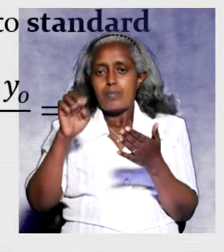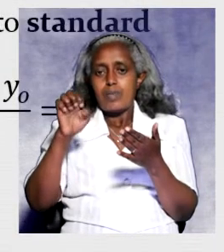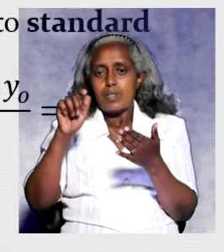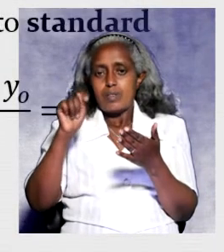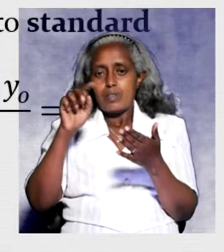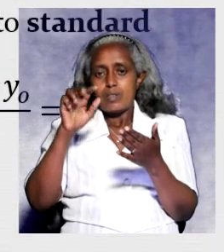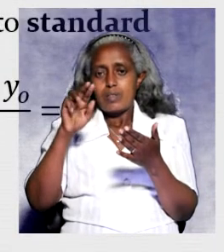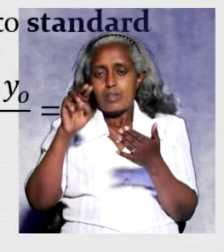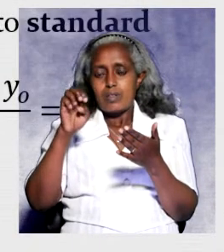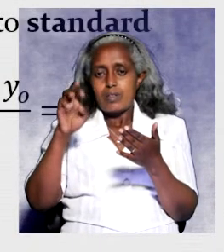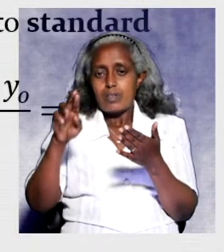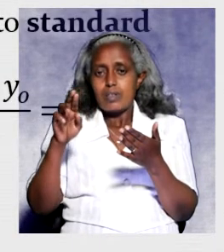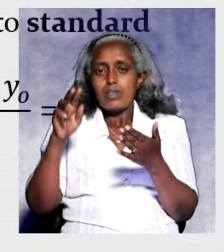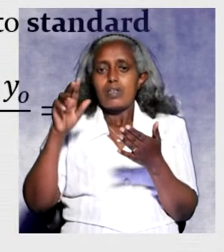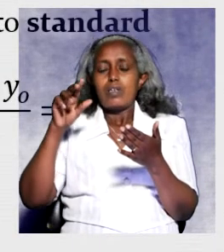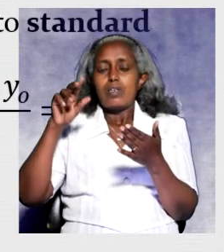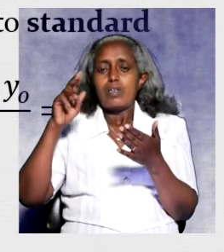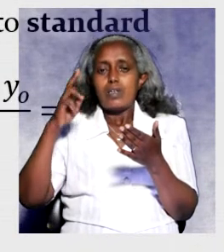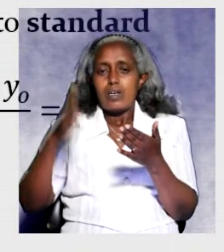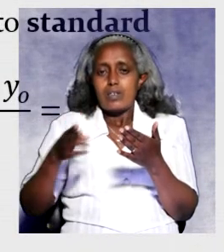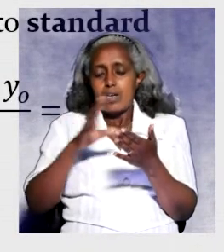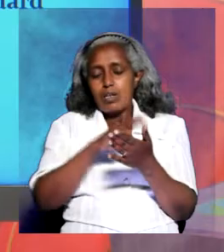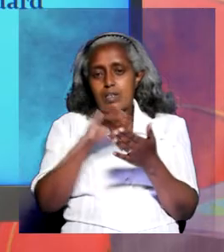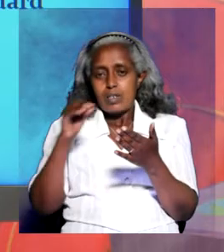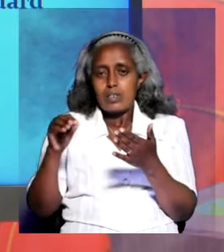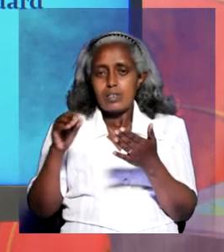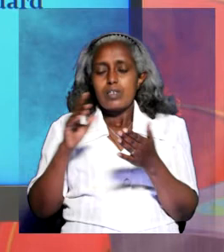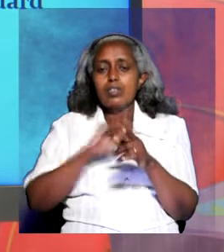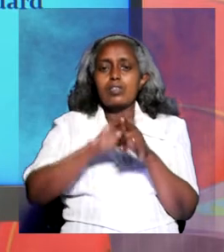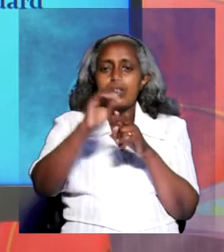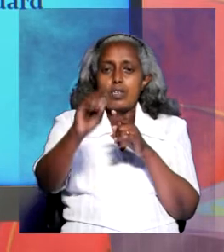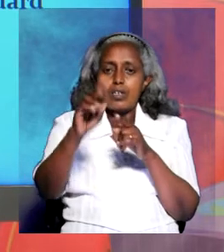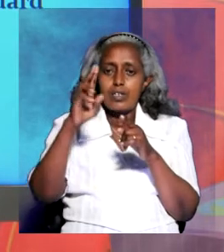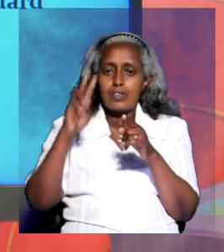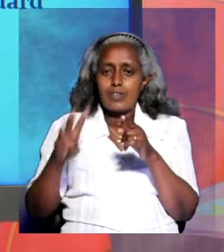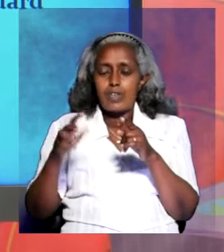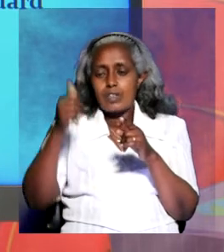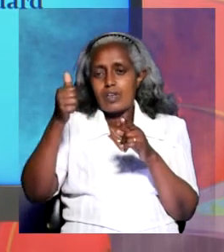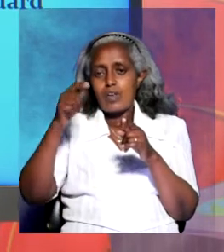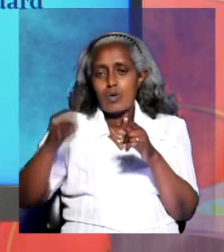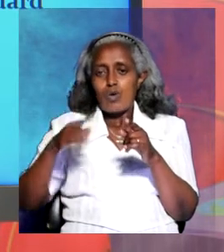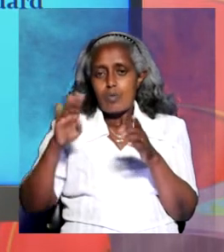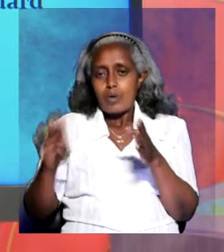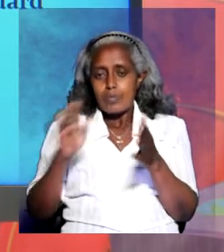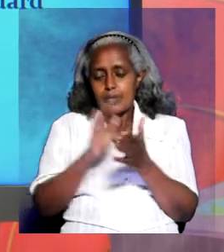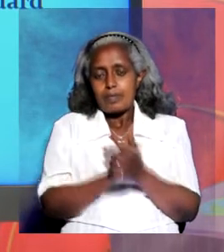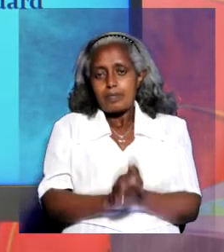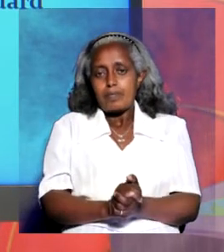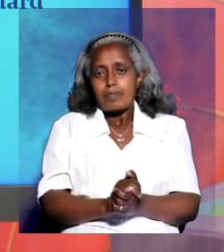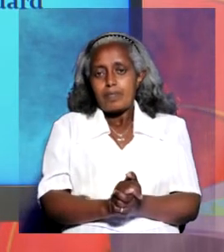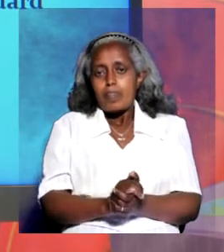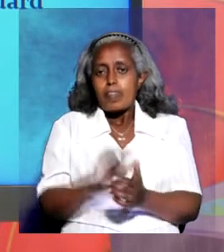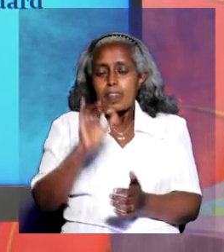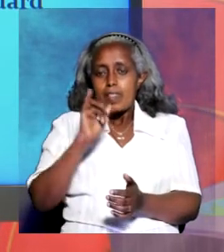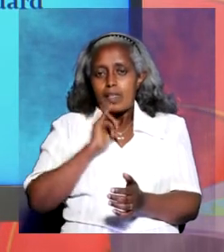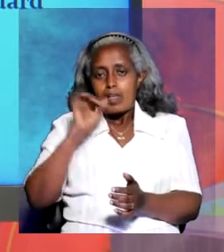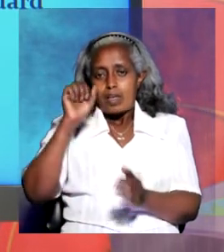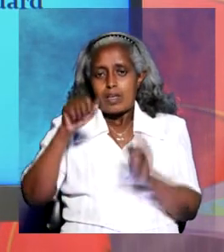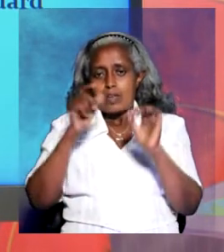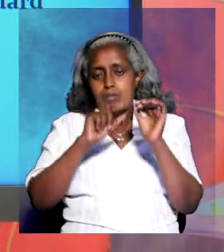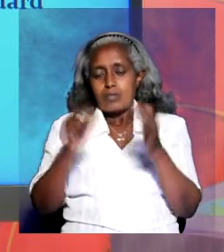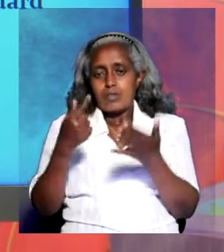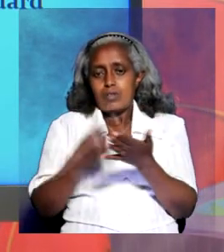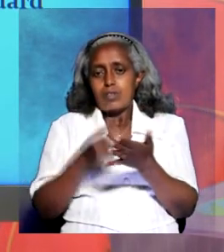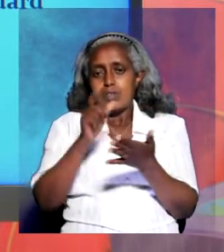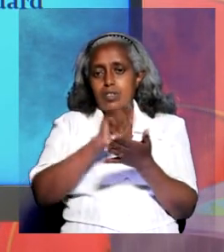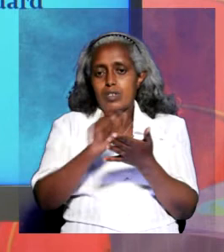and the direction vector a comma b. So I can also